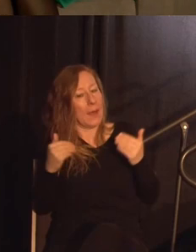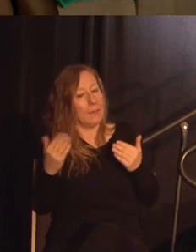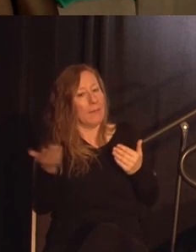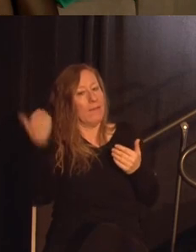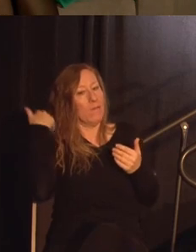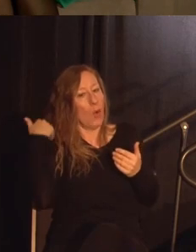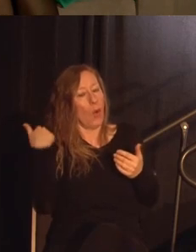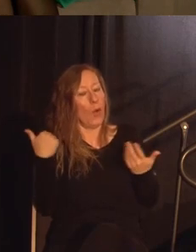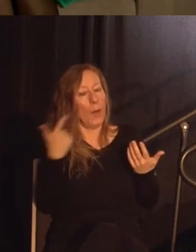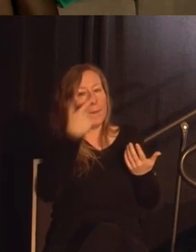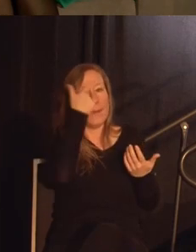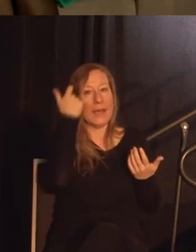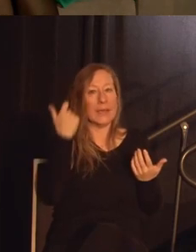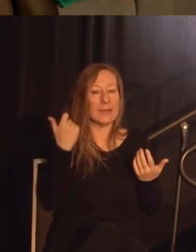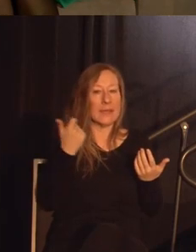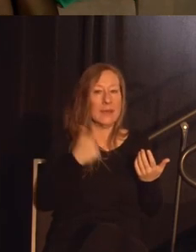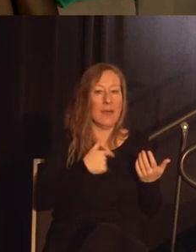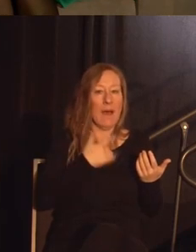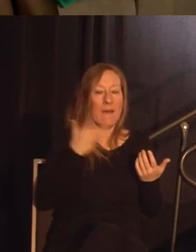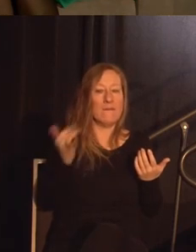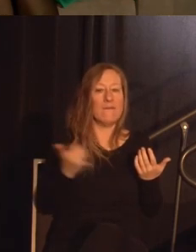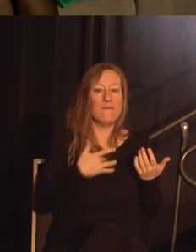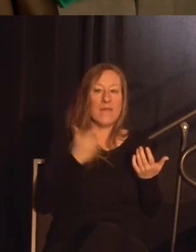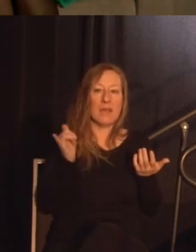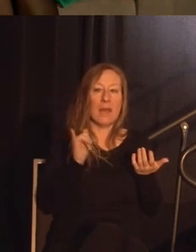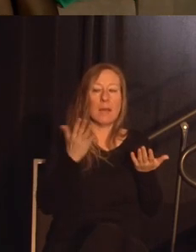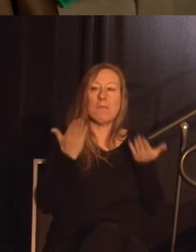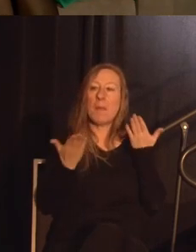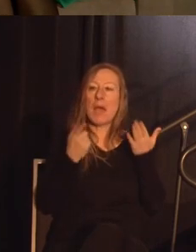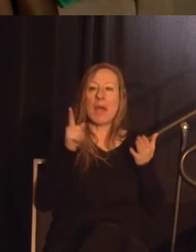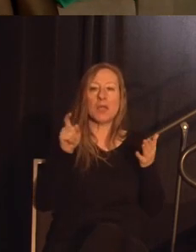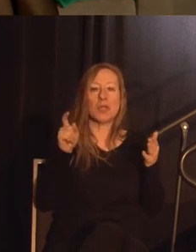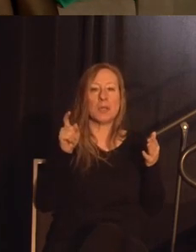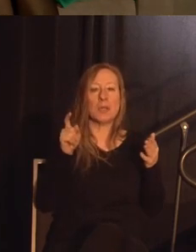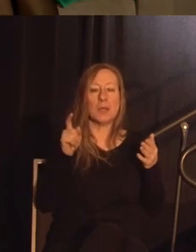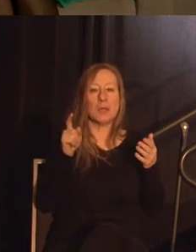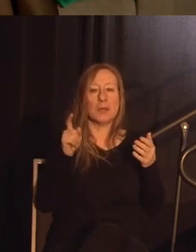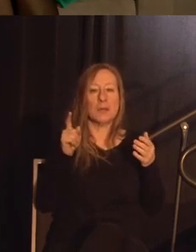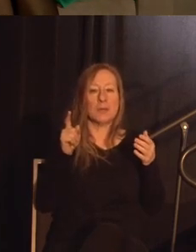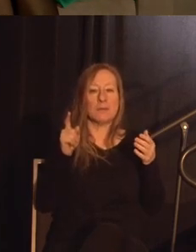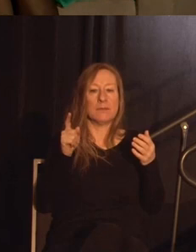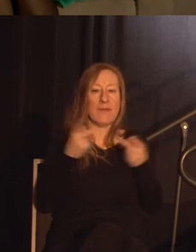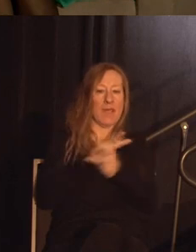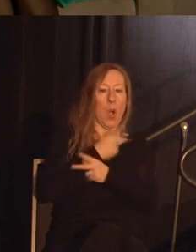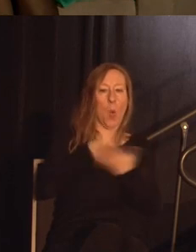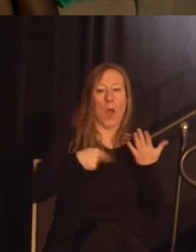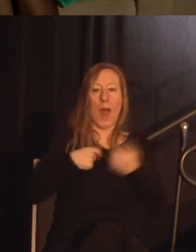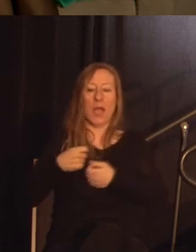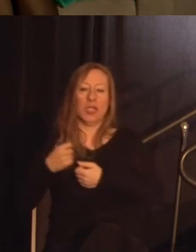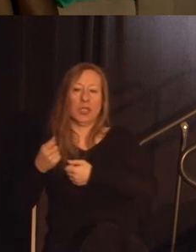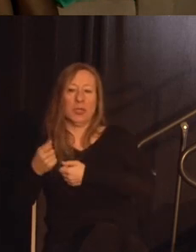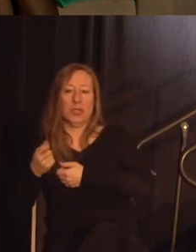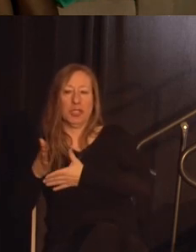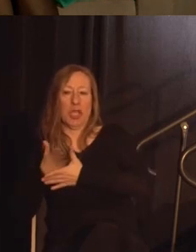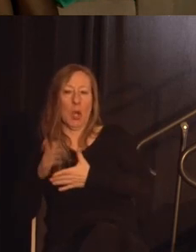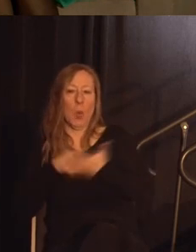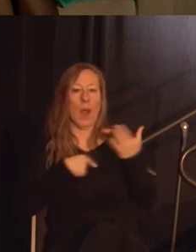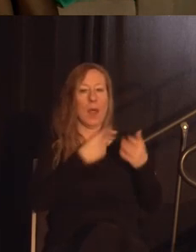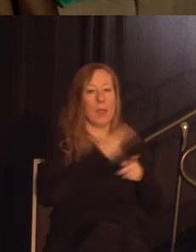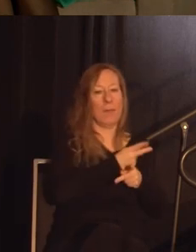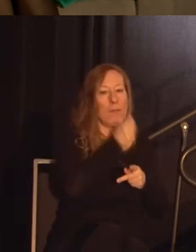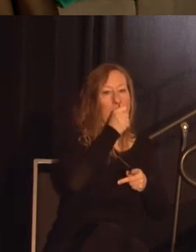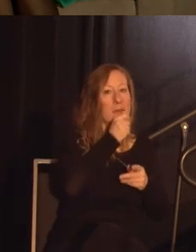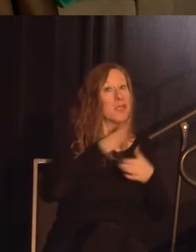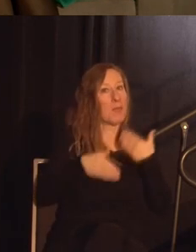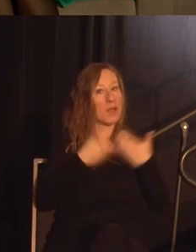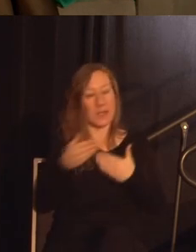because I feel like, and maybe just sort of reorient what I keep in and what I let out. But yeah, it's a process for